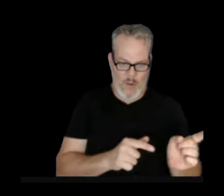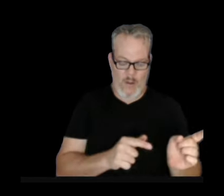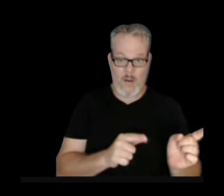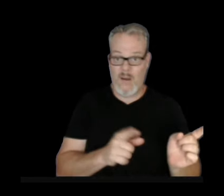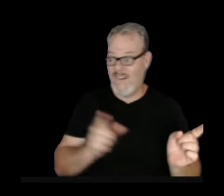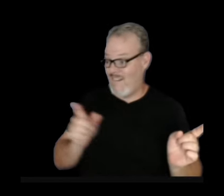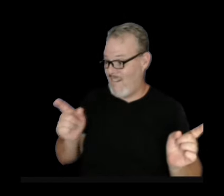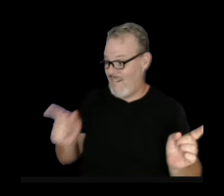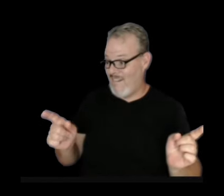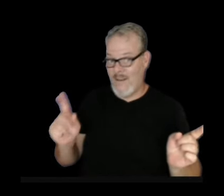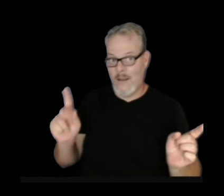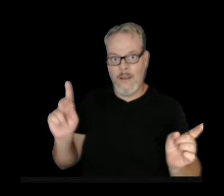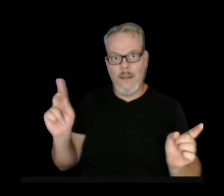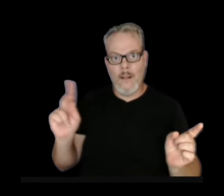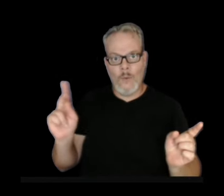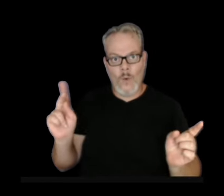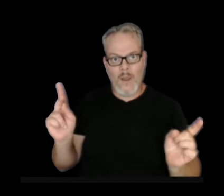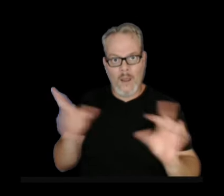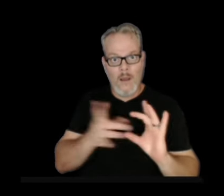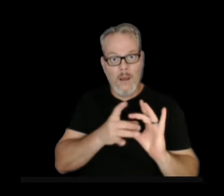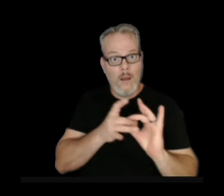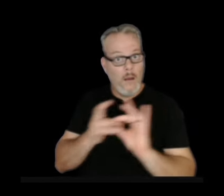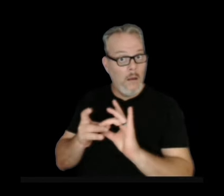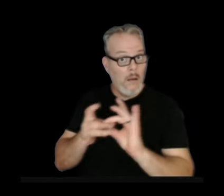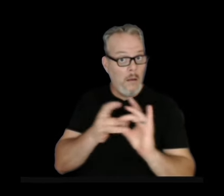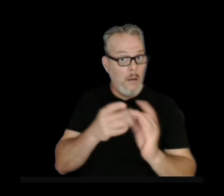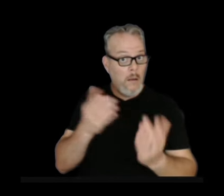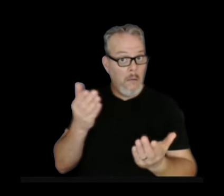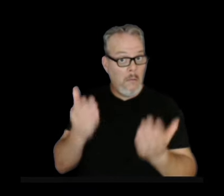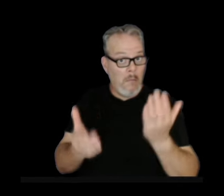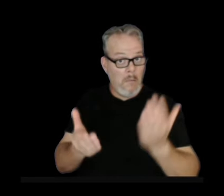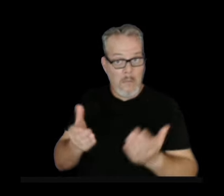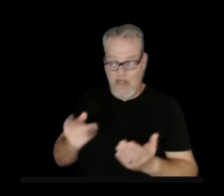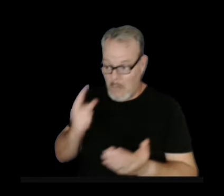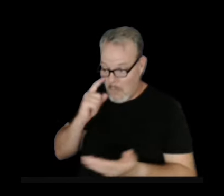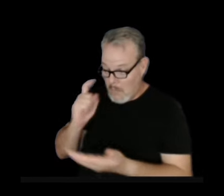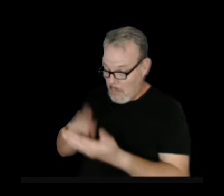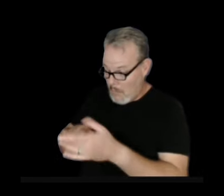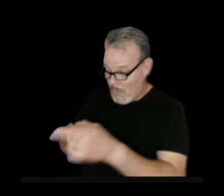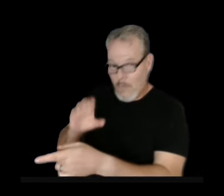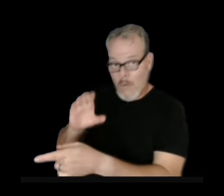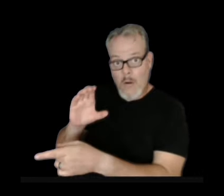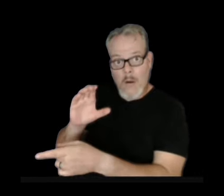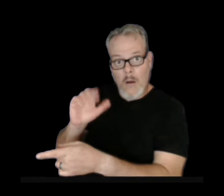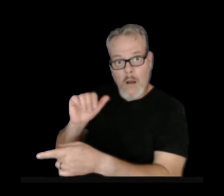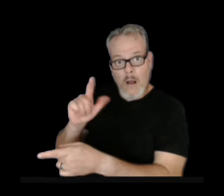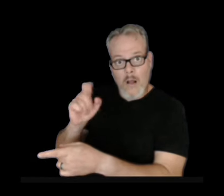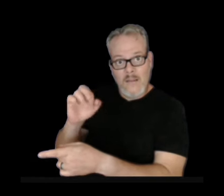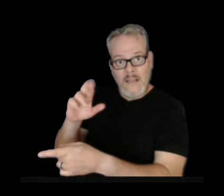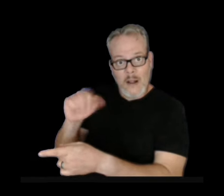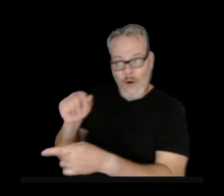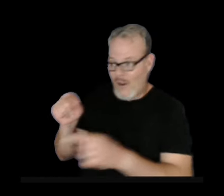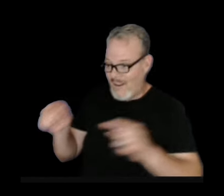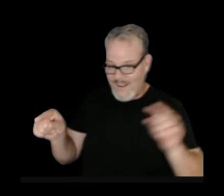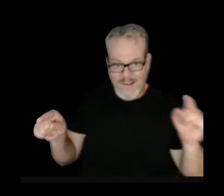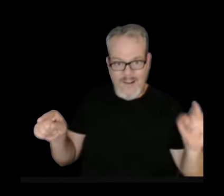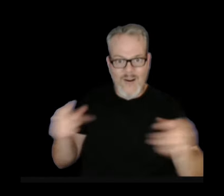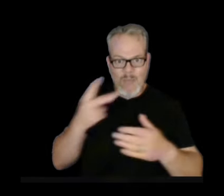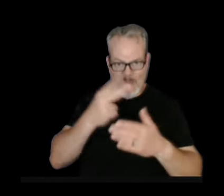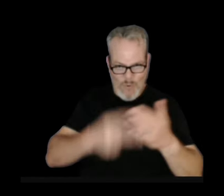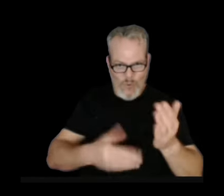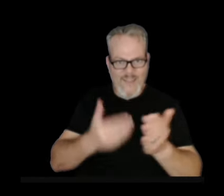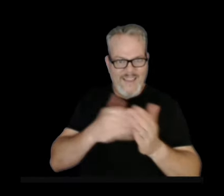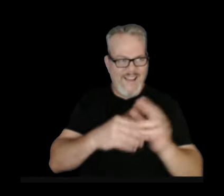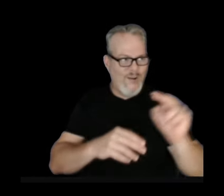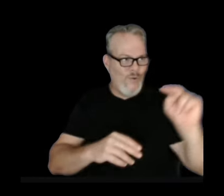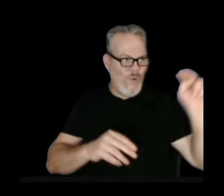related, we are seeing a slowdown in Mauna Loa's caldera extension as well. So once again, this is north and south across the